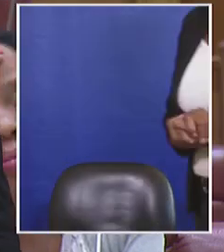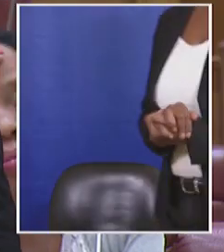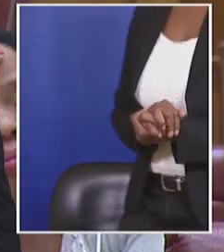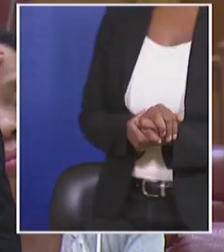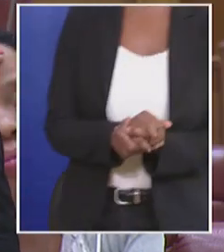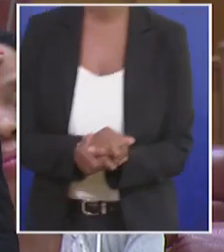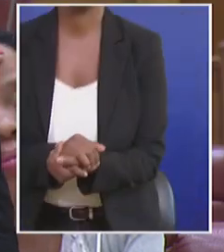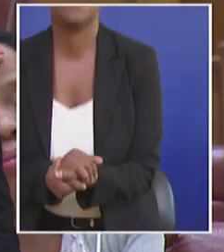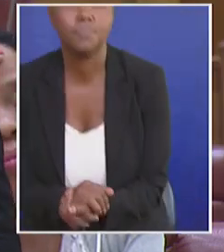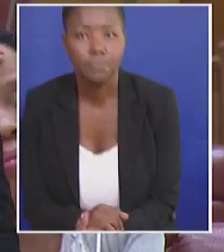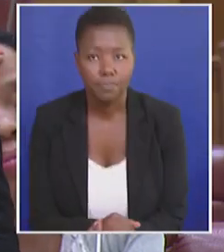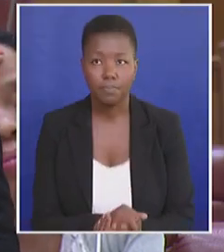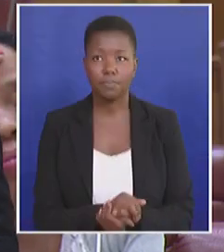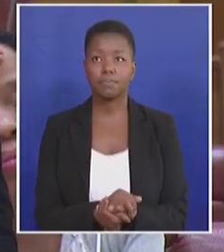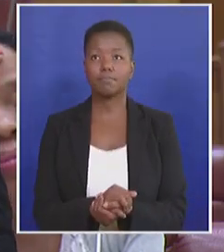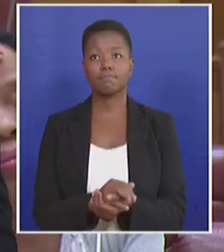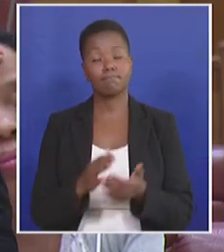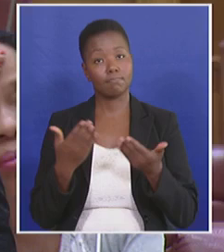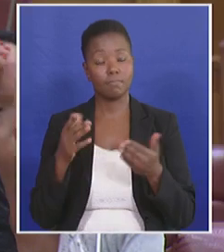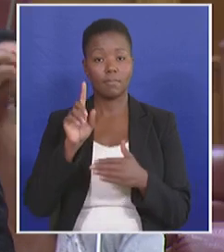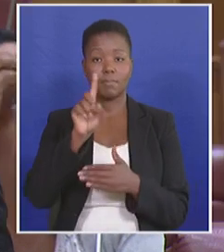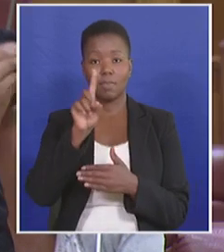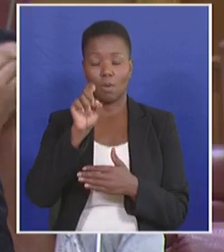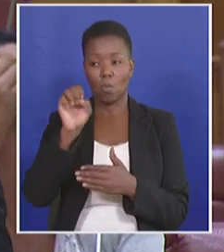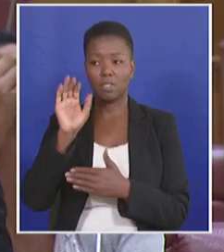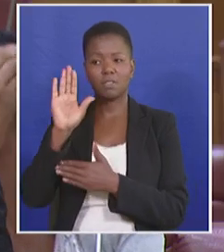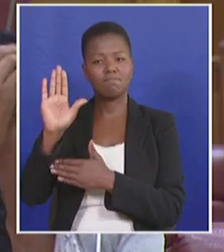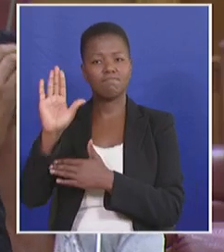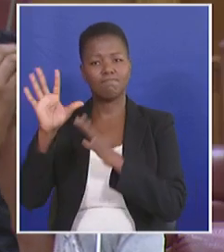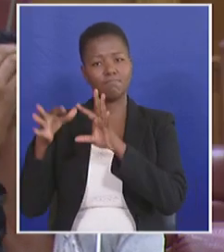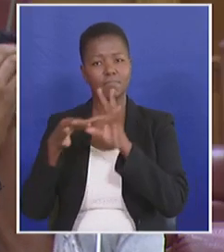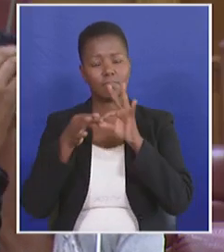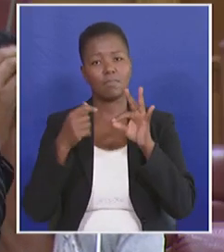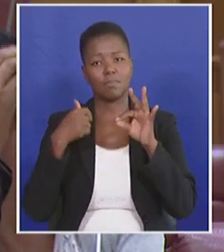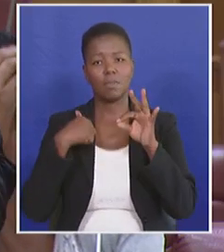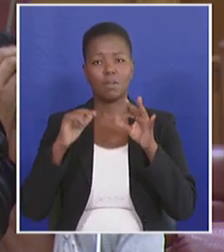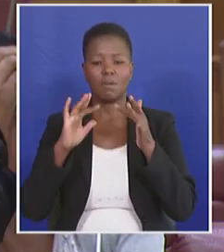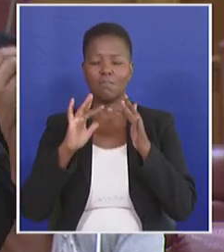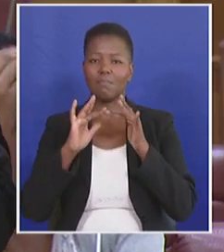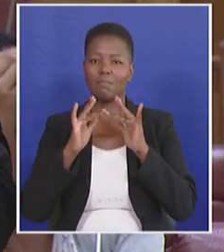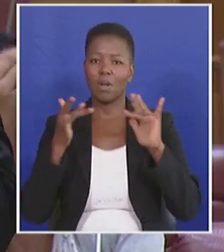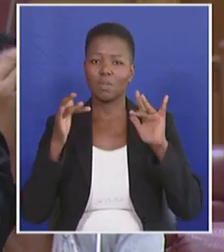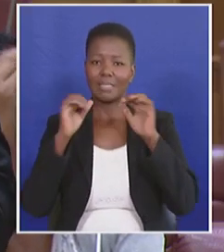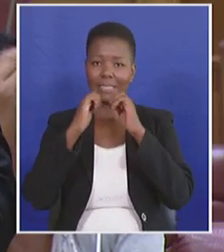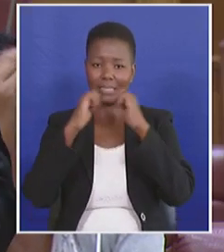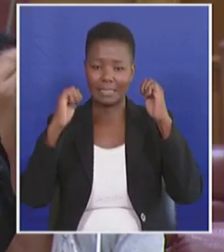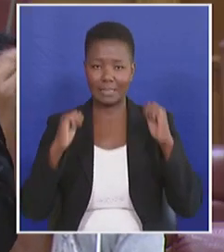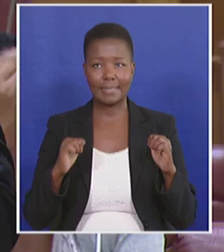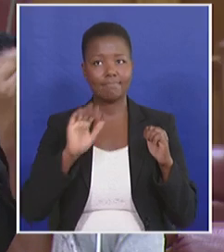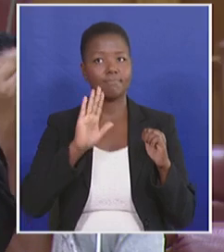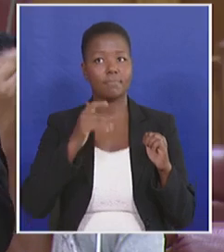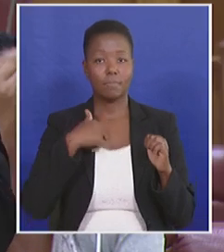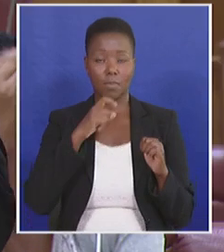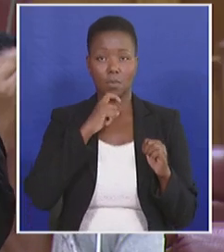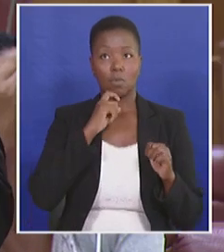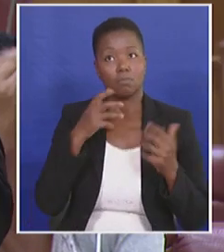And I think the gist of this question relating to the electronic system that we use, it's about registering,